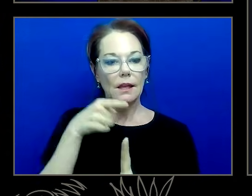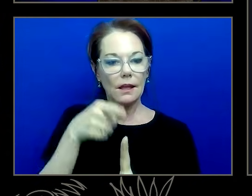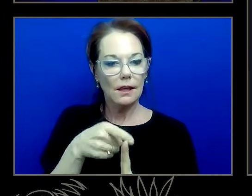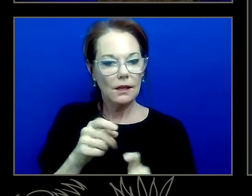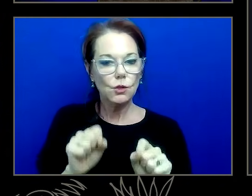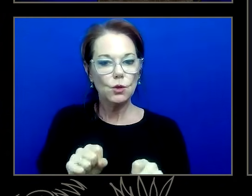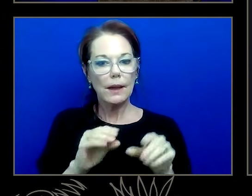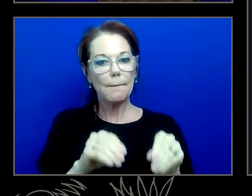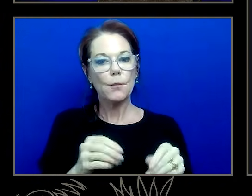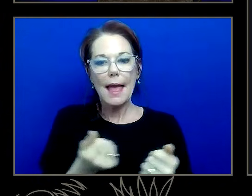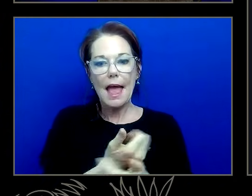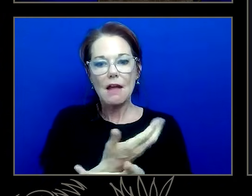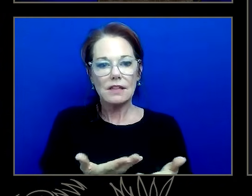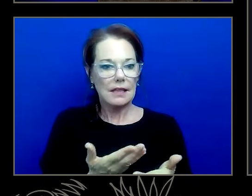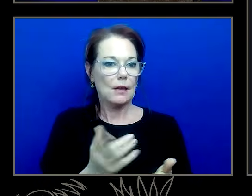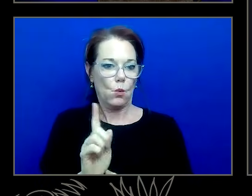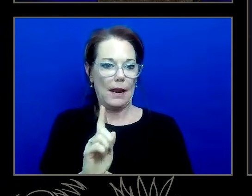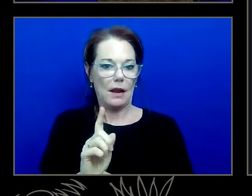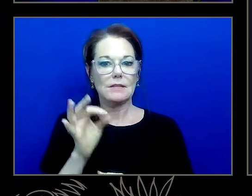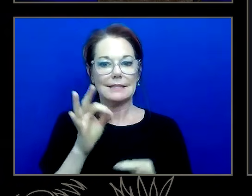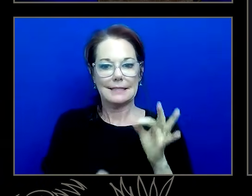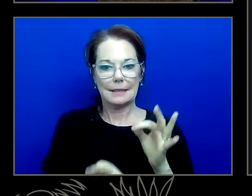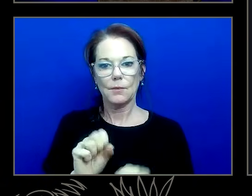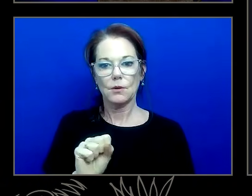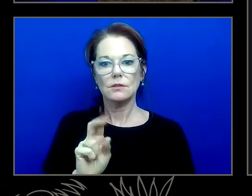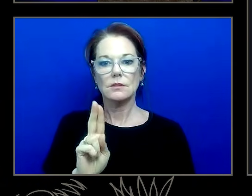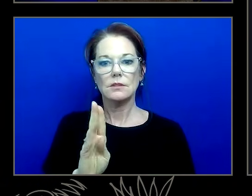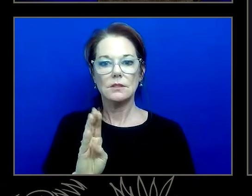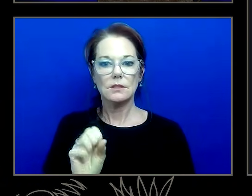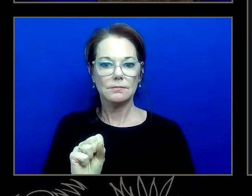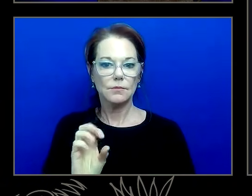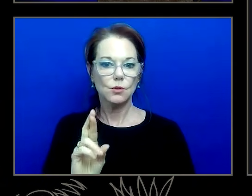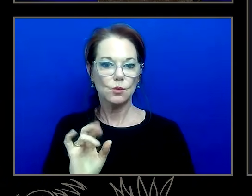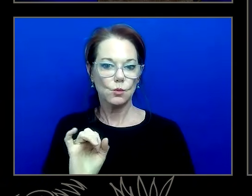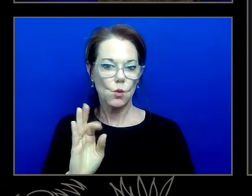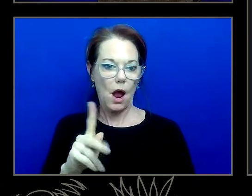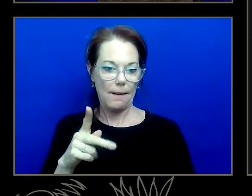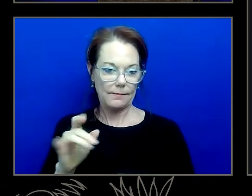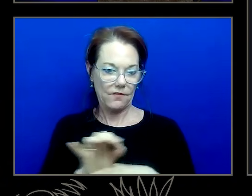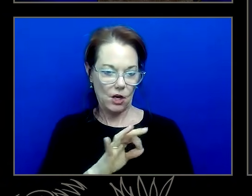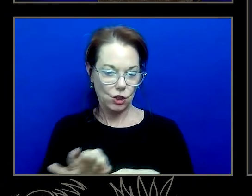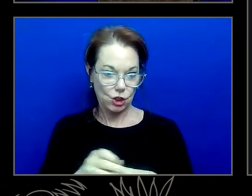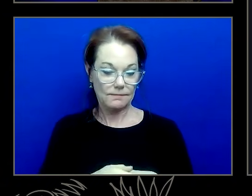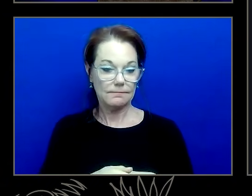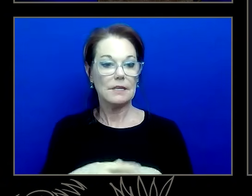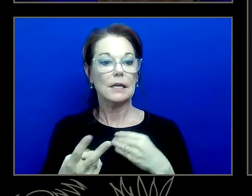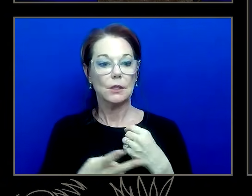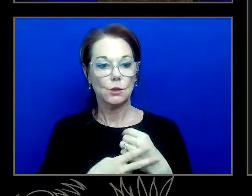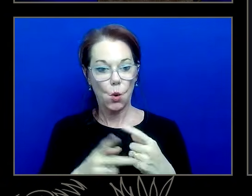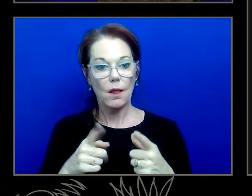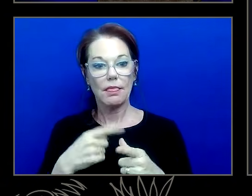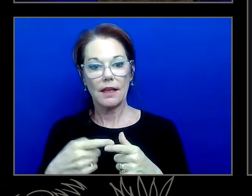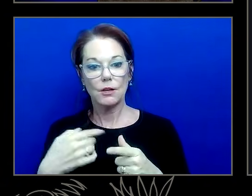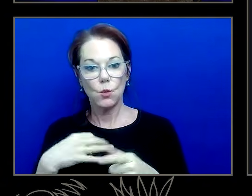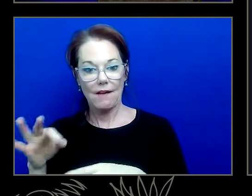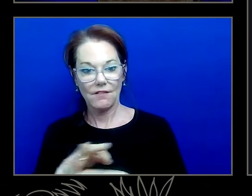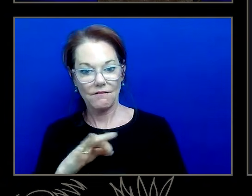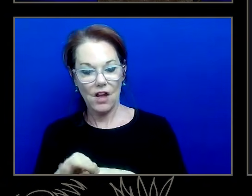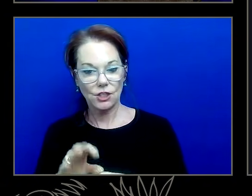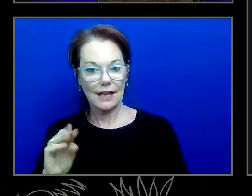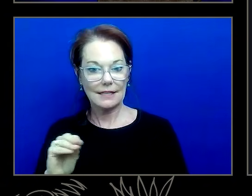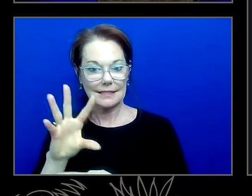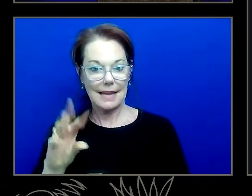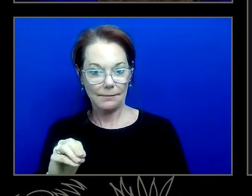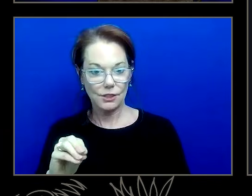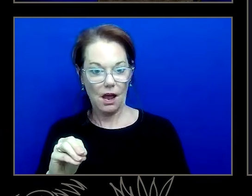a simple subscribe function and then pass that to useSyncExternalStore, and then you have this function that gets the snapshot, and things